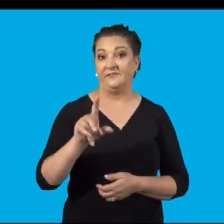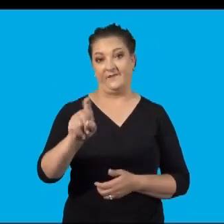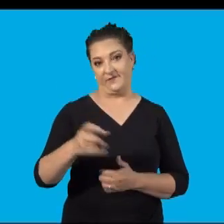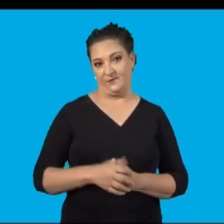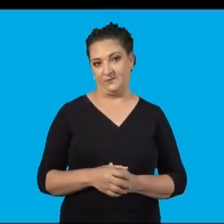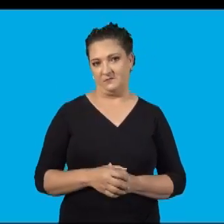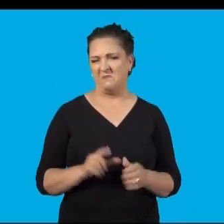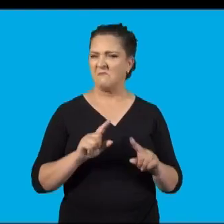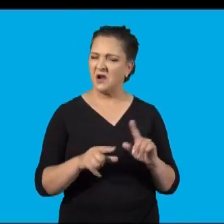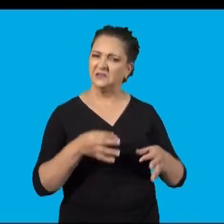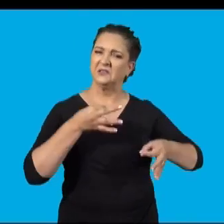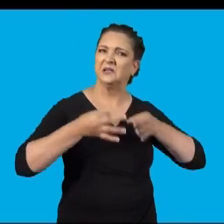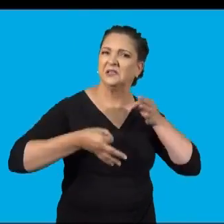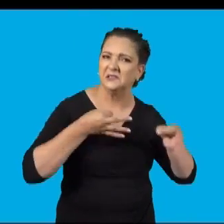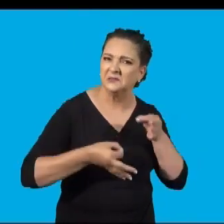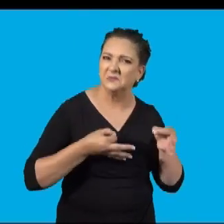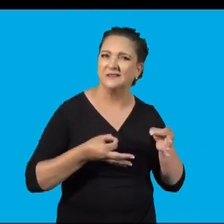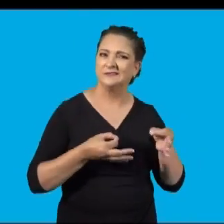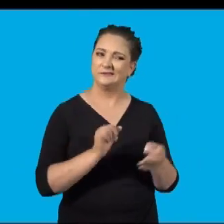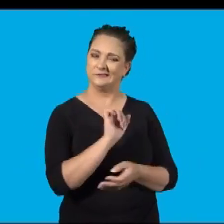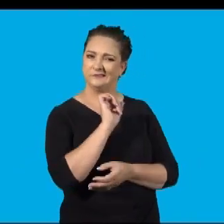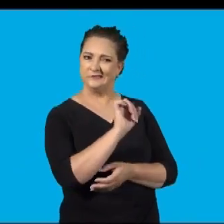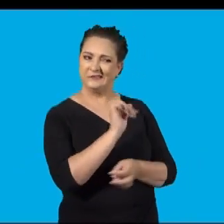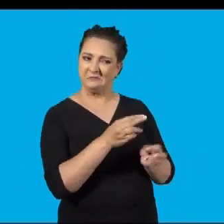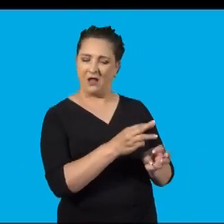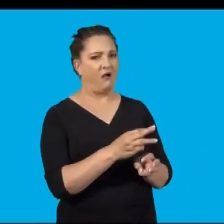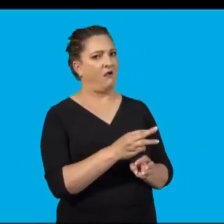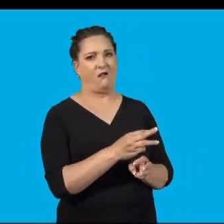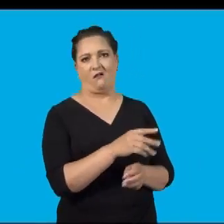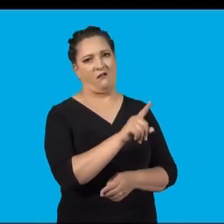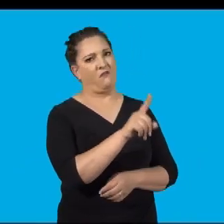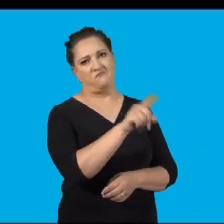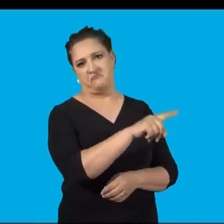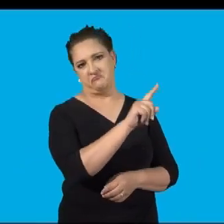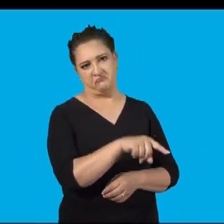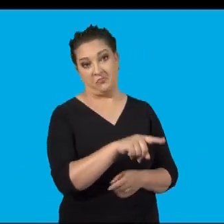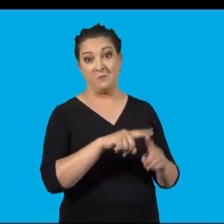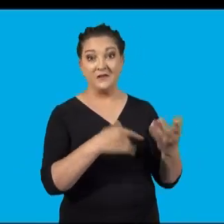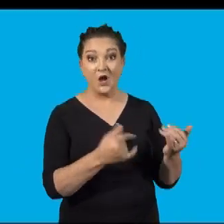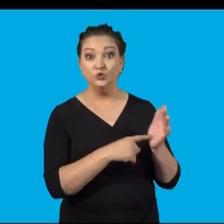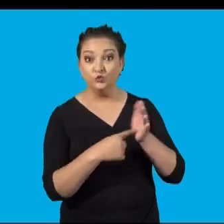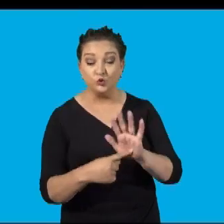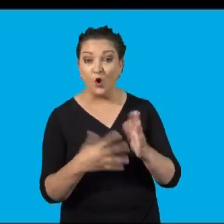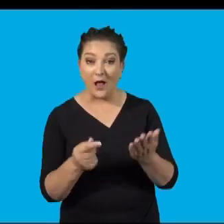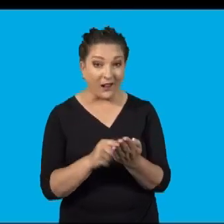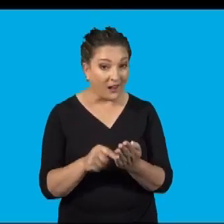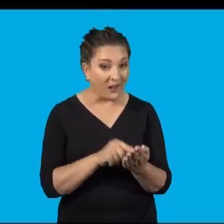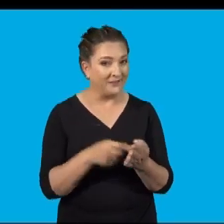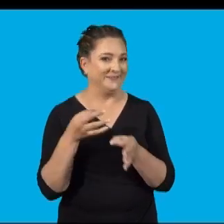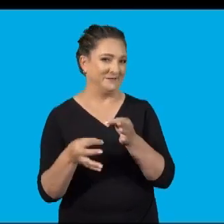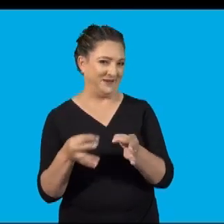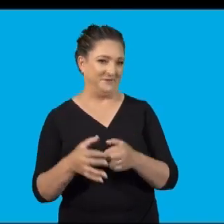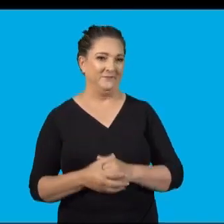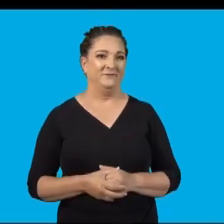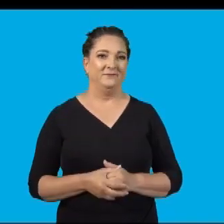75,000. Explain to him why his method is incorrect and provide a calculation to support